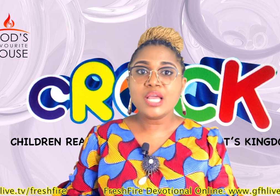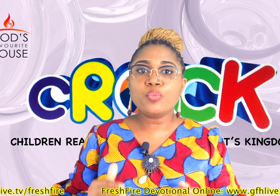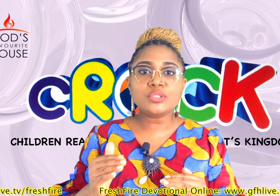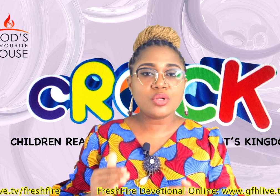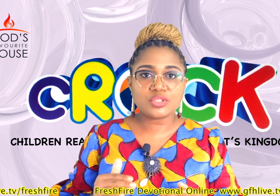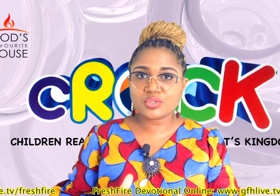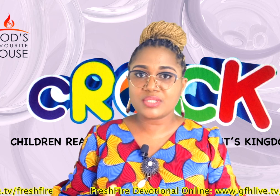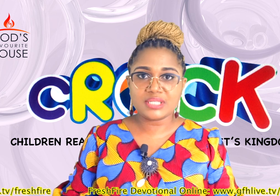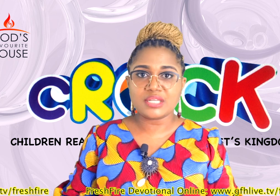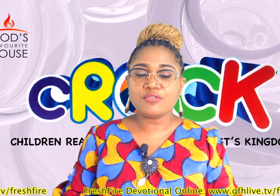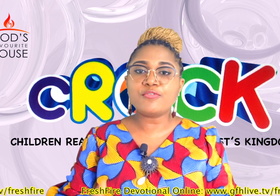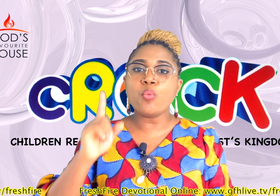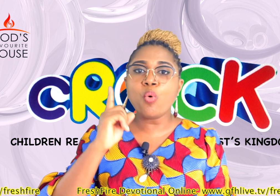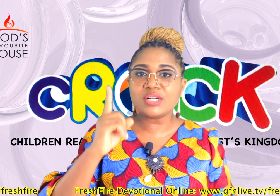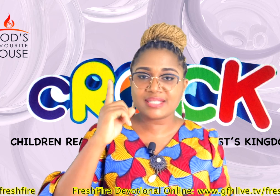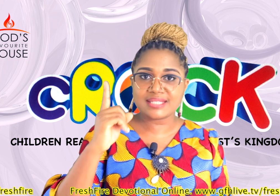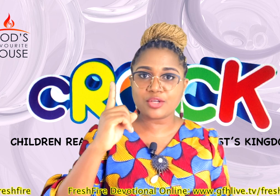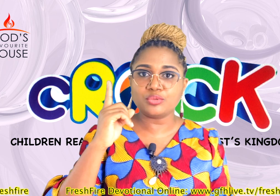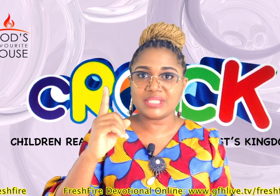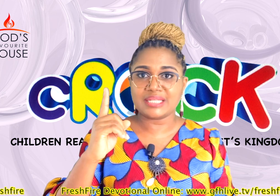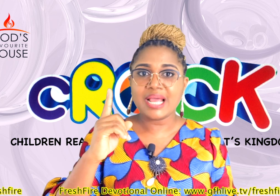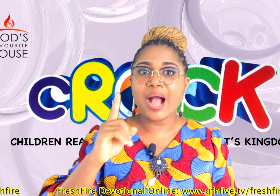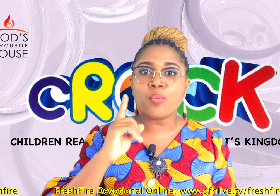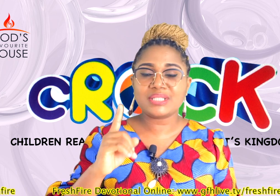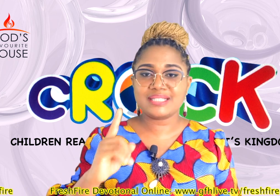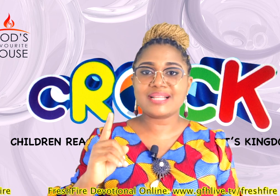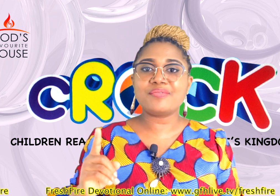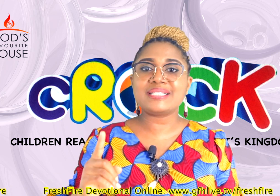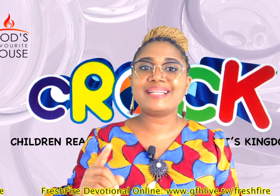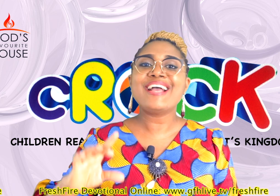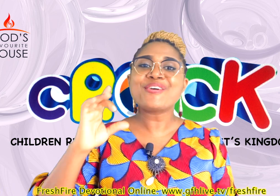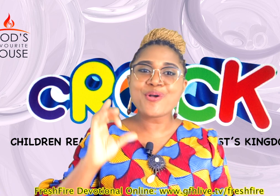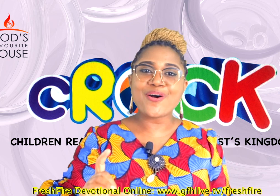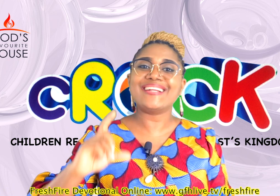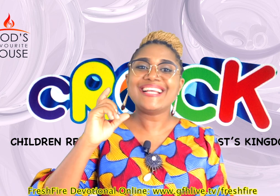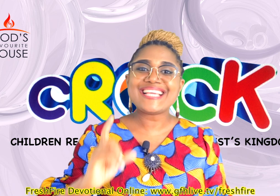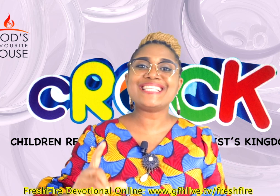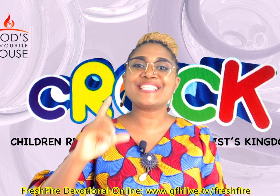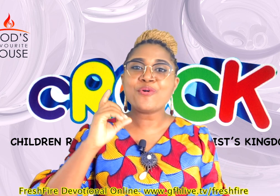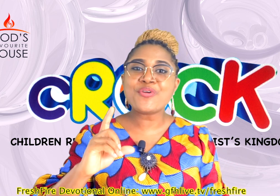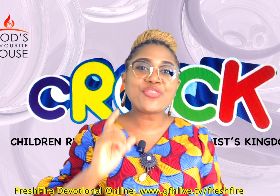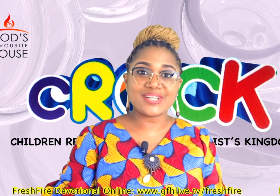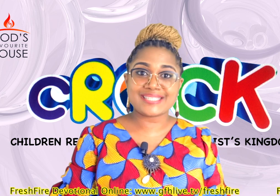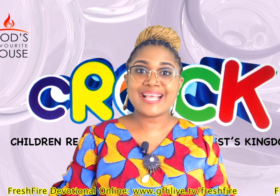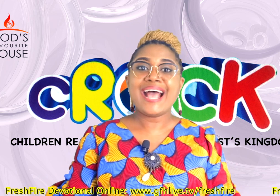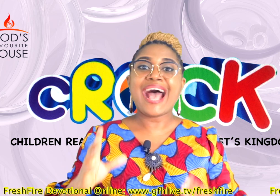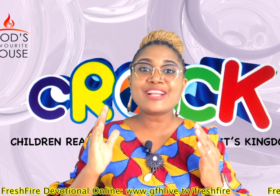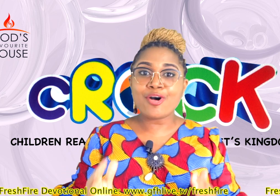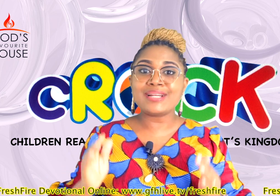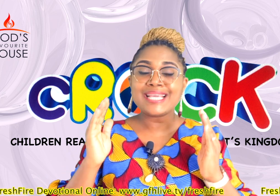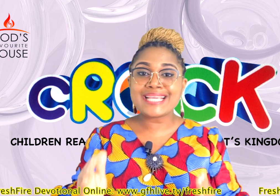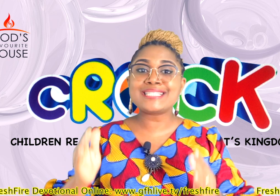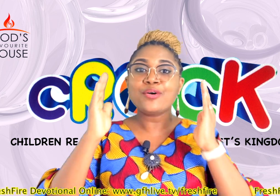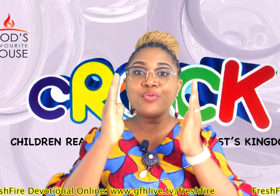destiny will not succeed for one single reason. And what is that reason? God is with us